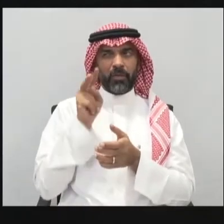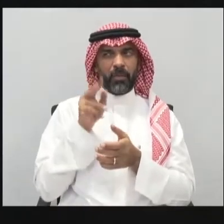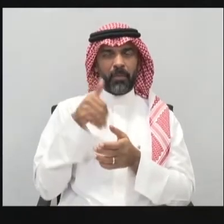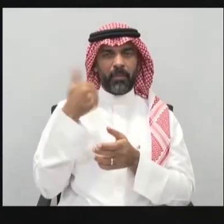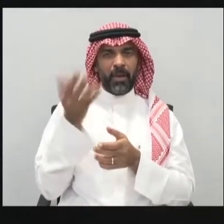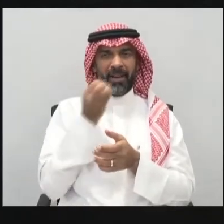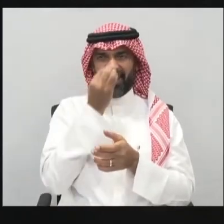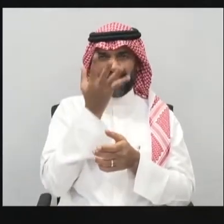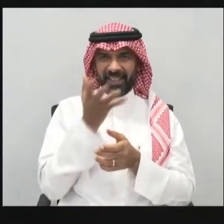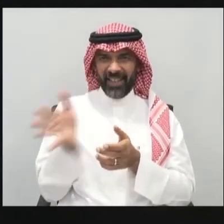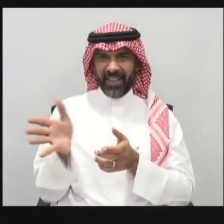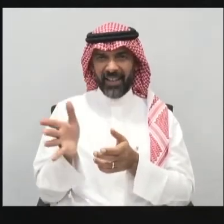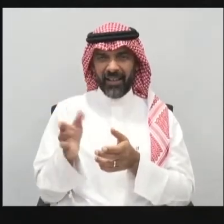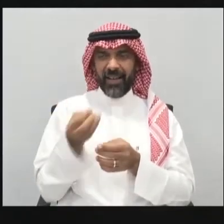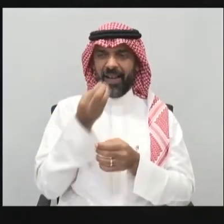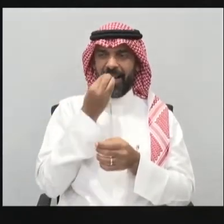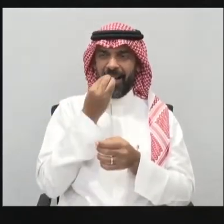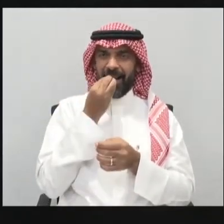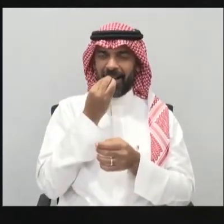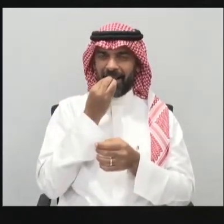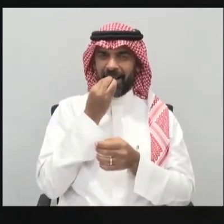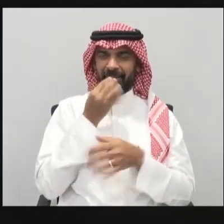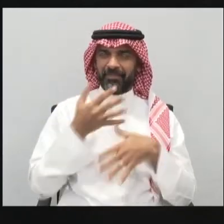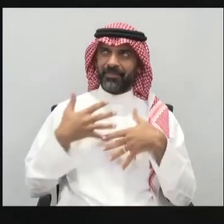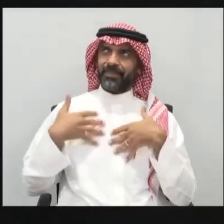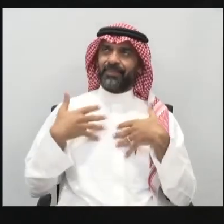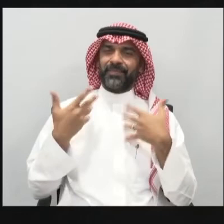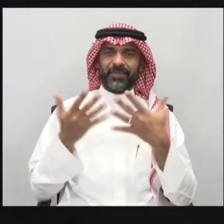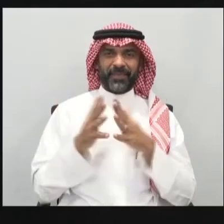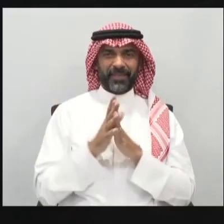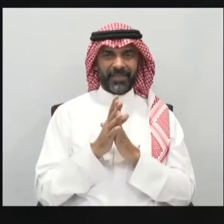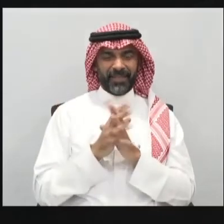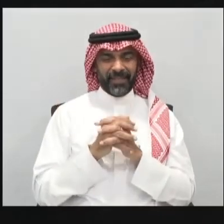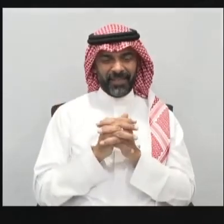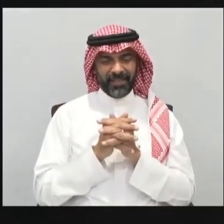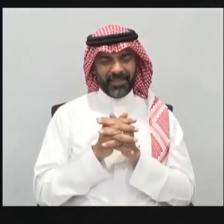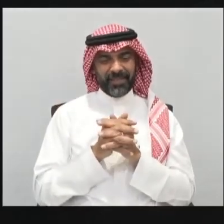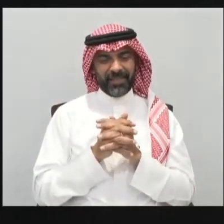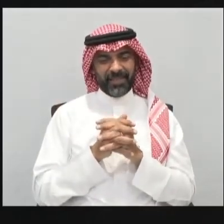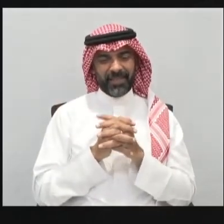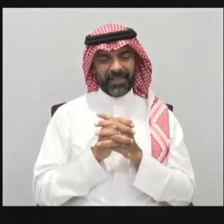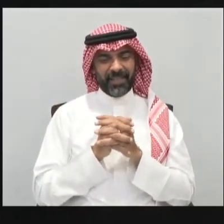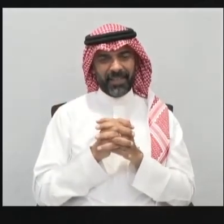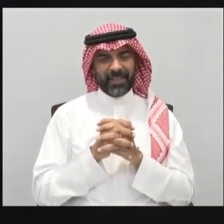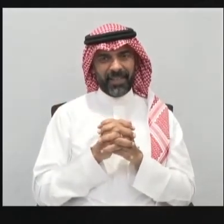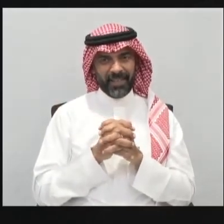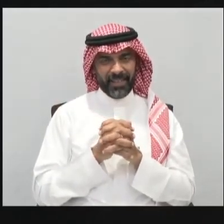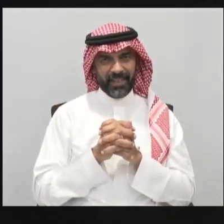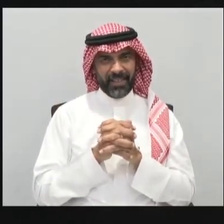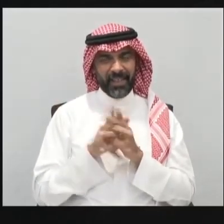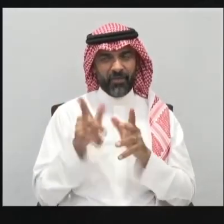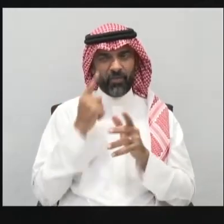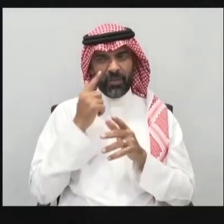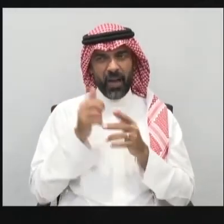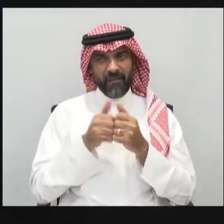you go out like this and you eat outside, this is called a picnic. So we can say, the